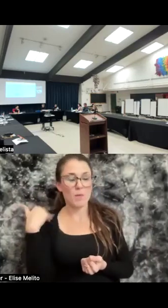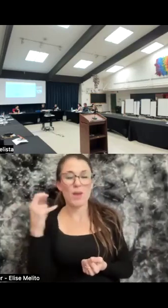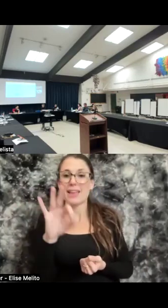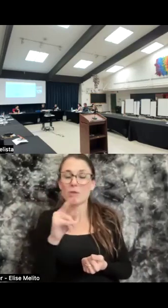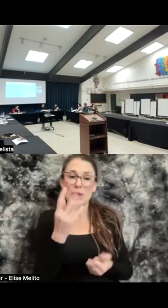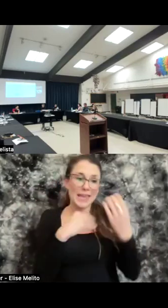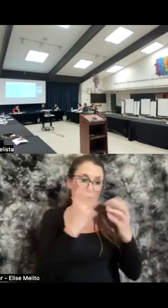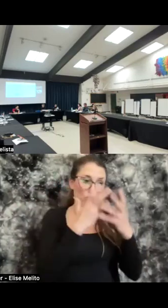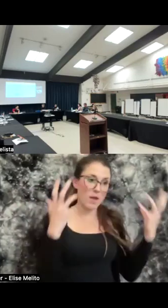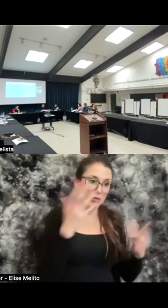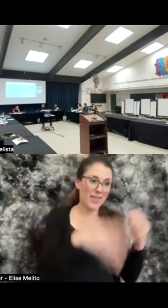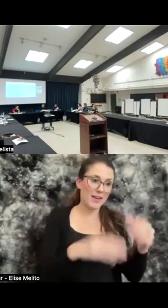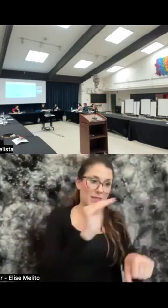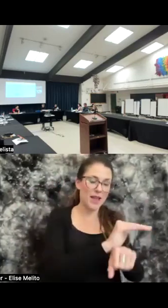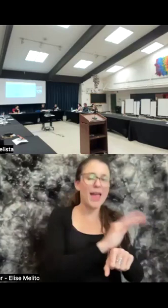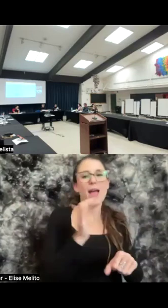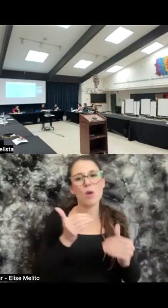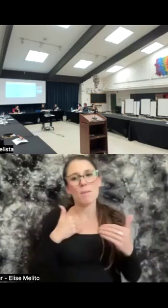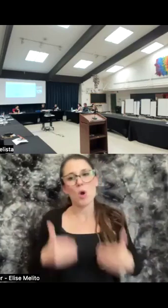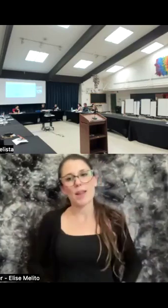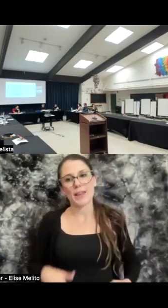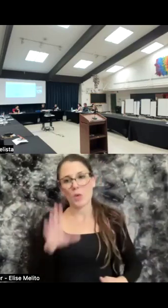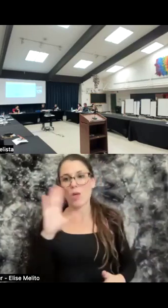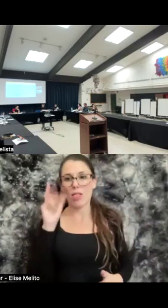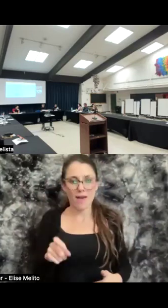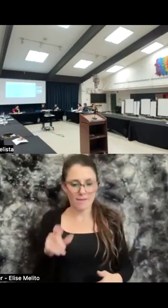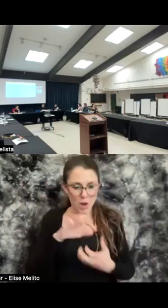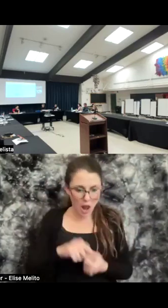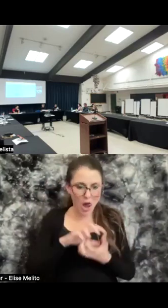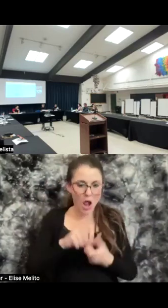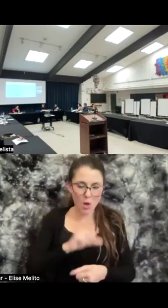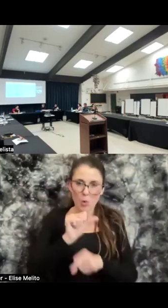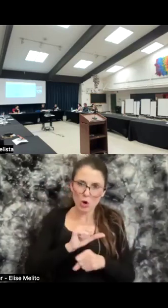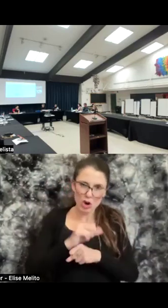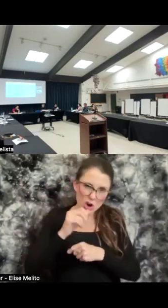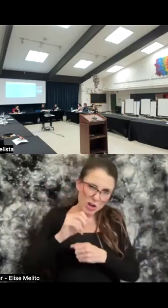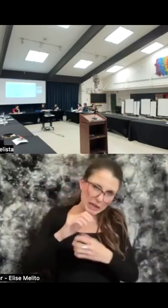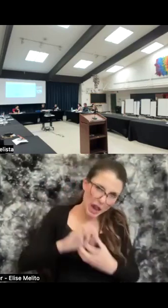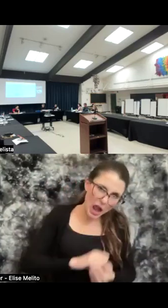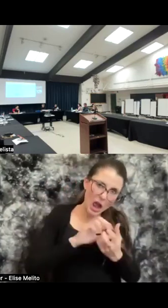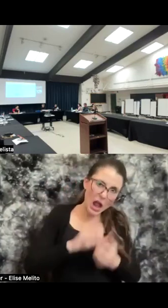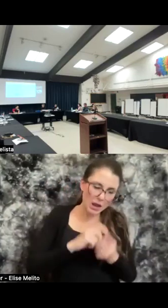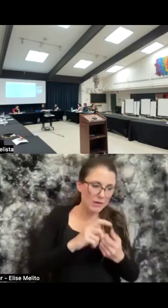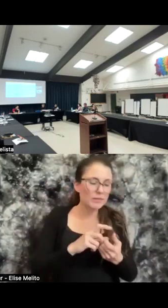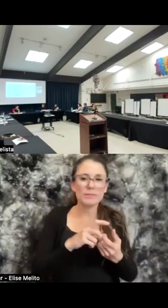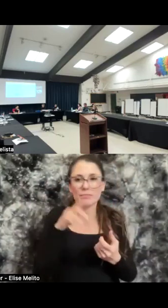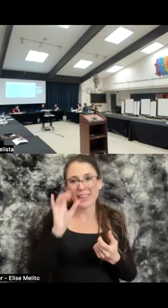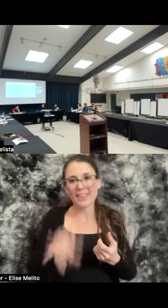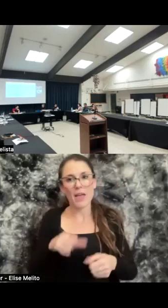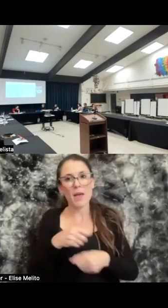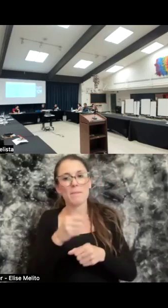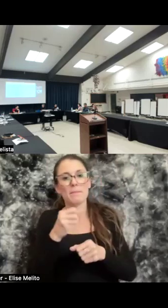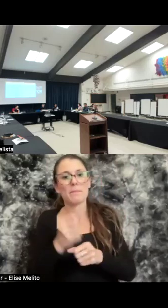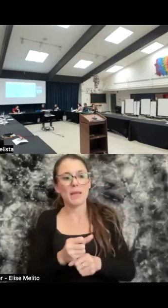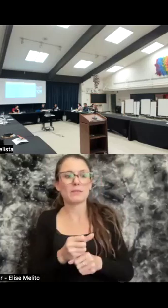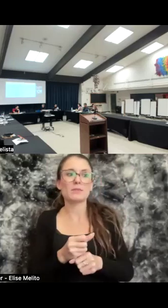of our night, our body is going to be working to digest it, working to get through it. And that creates